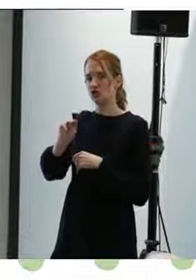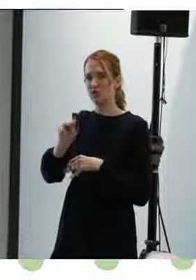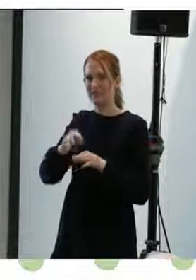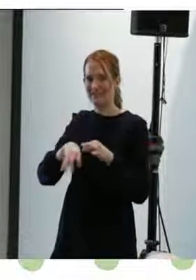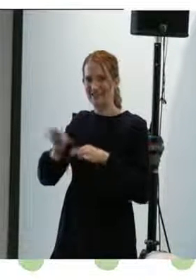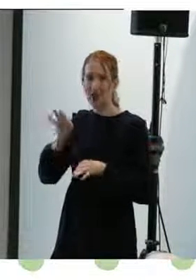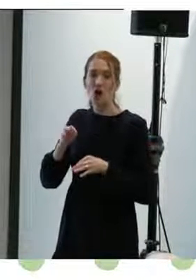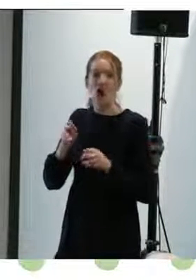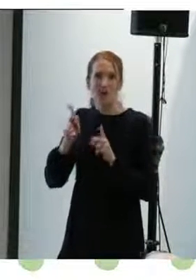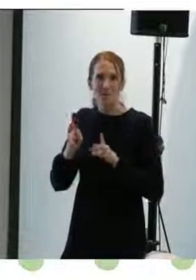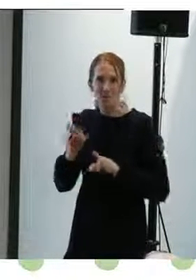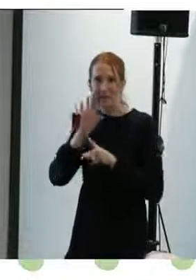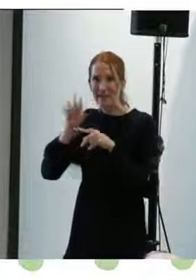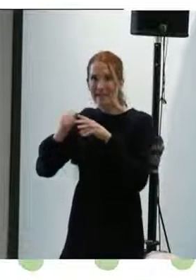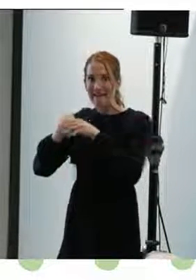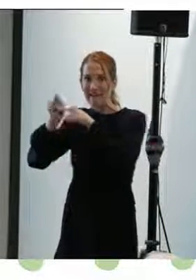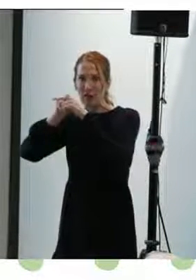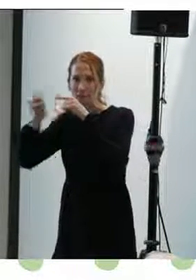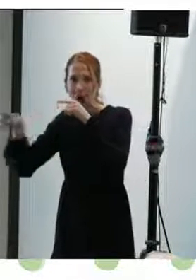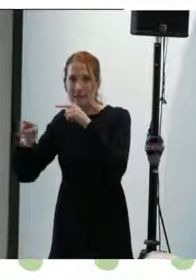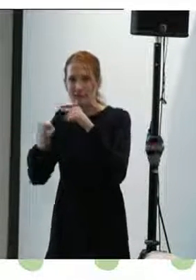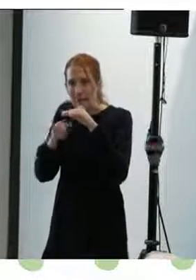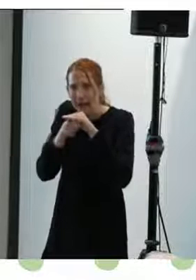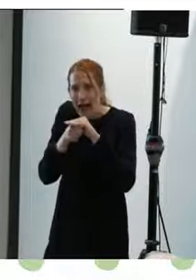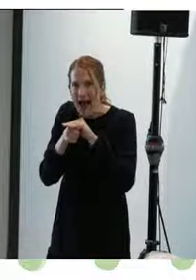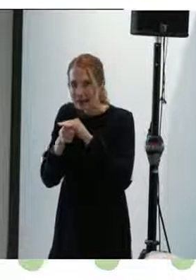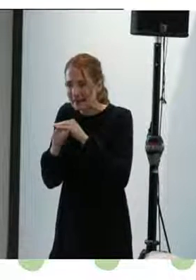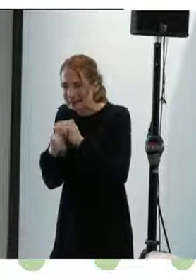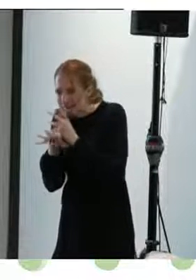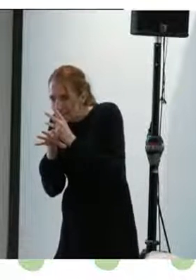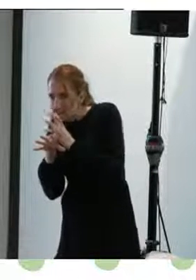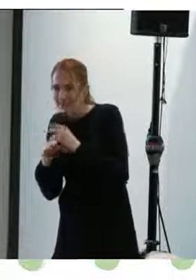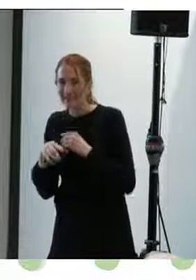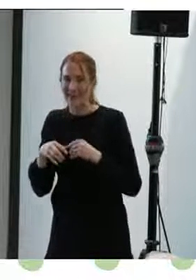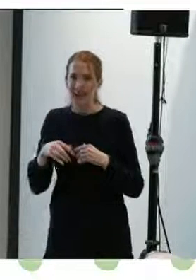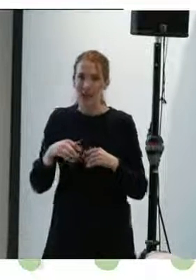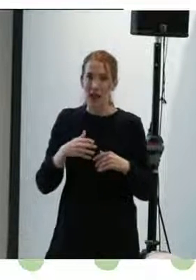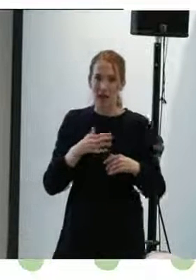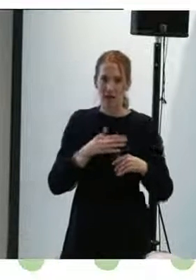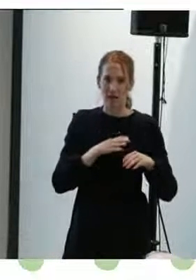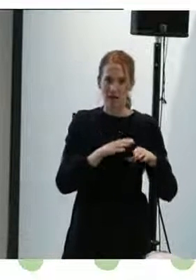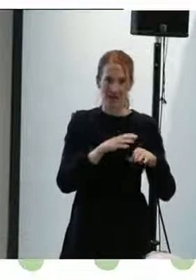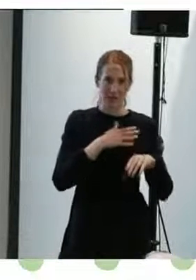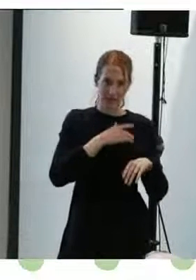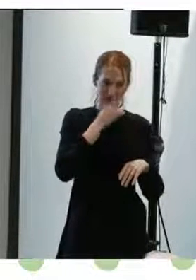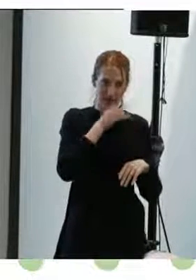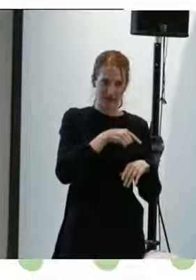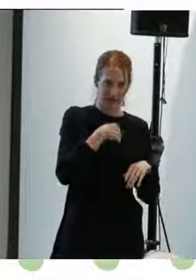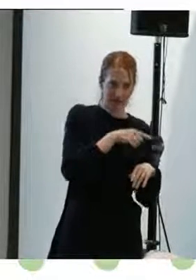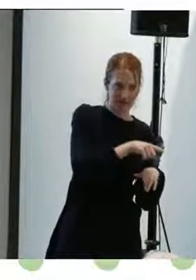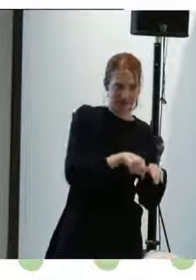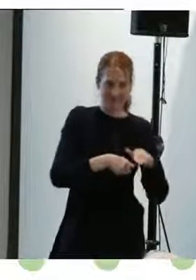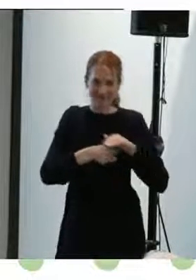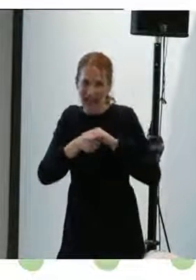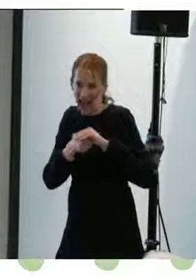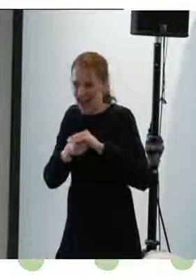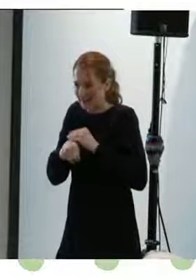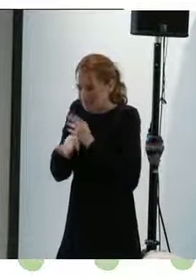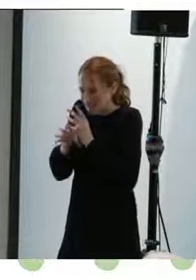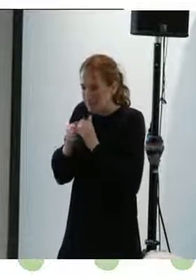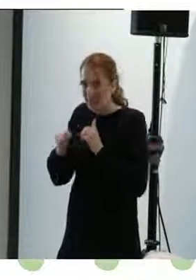in a closet and, talking to me, and I'd be hiding from my child also. And